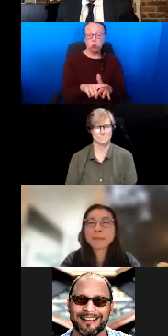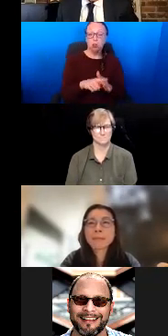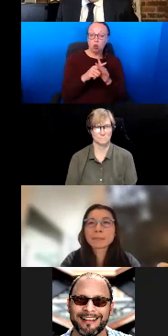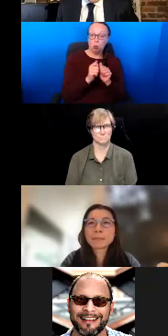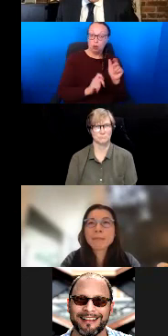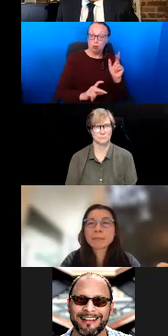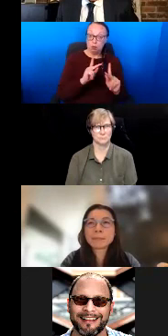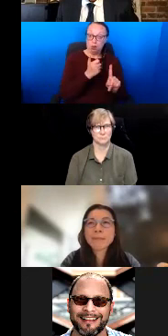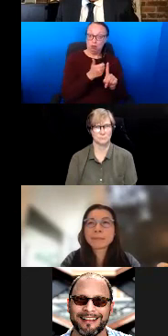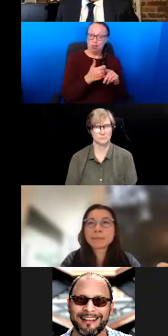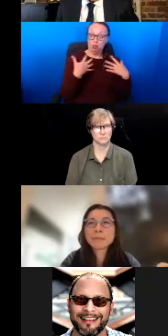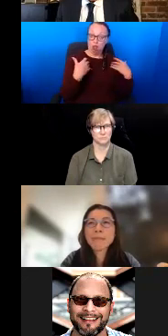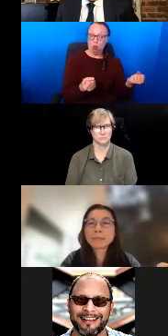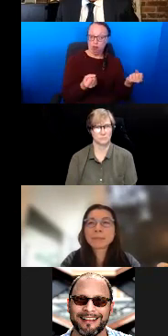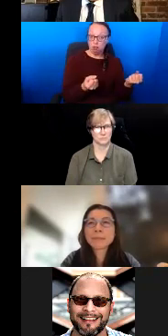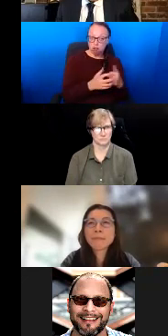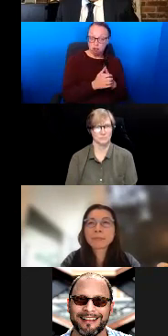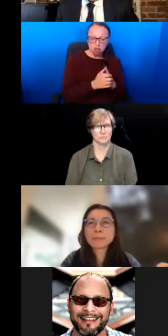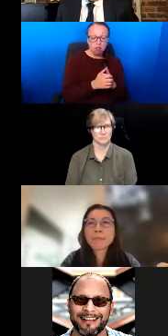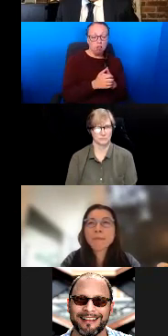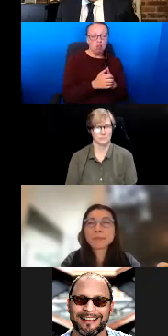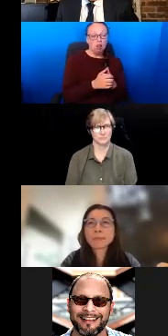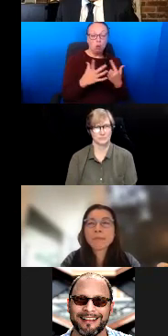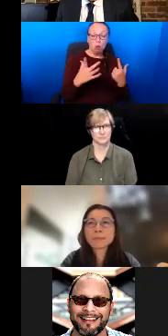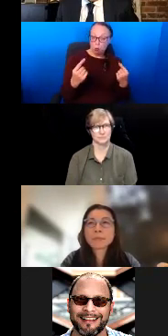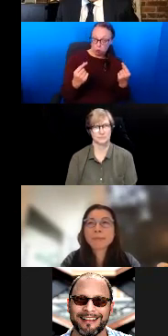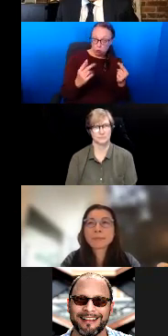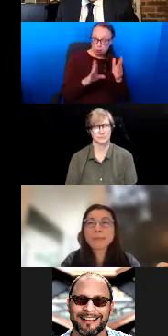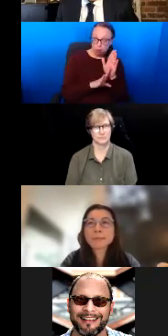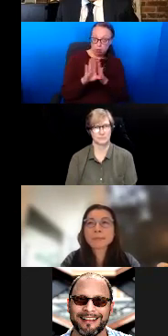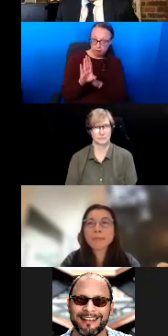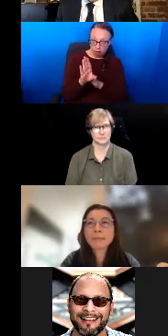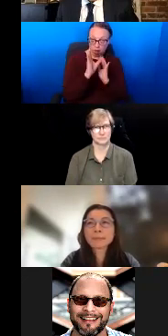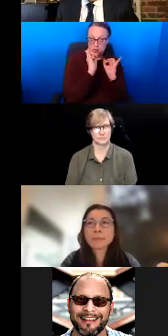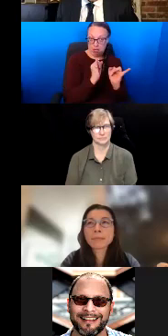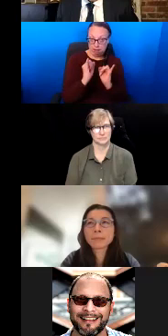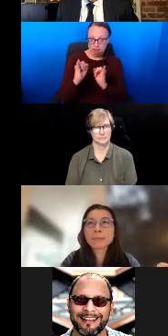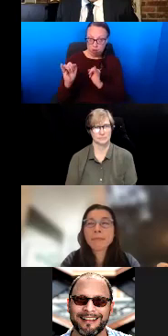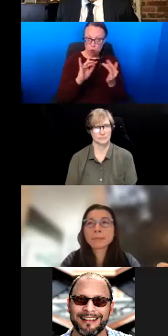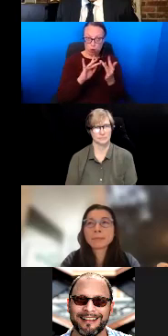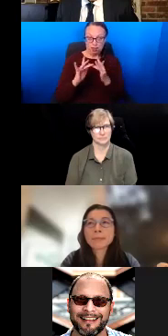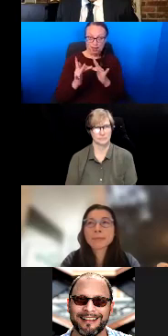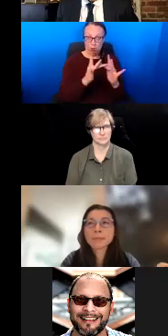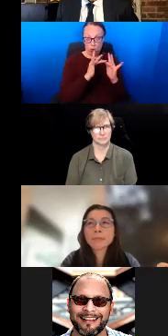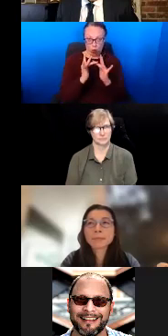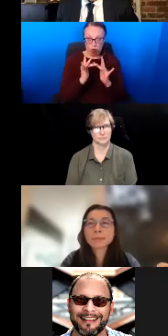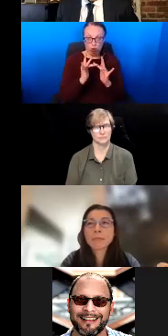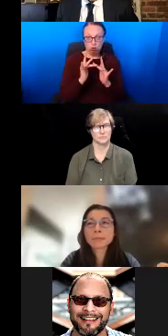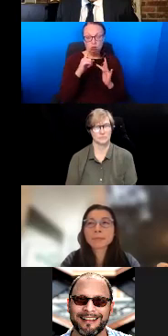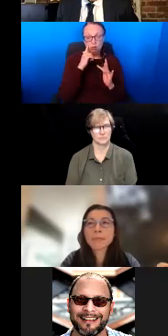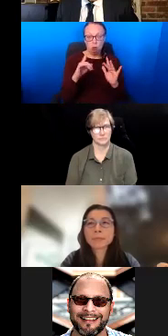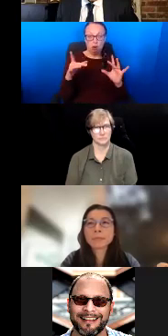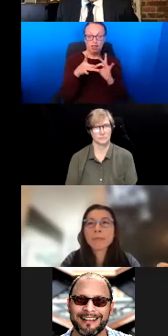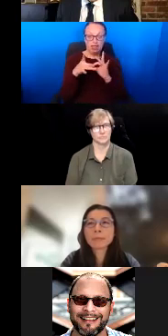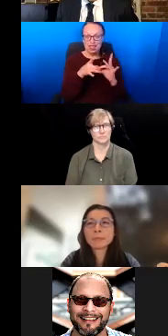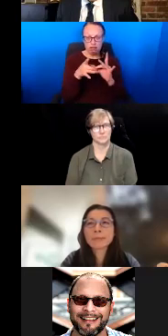healthy, and what we do is we develop individual networks of connectivity. So